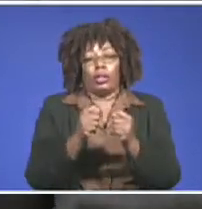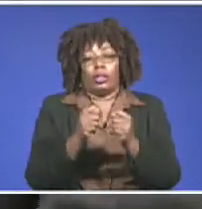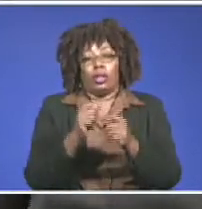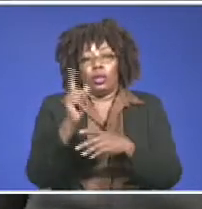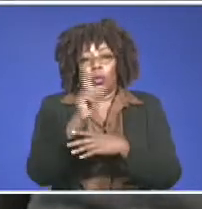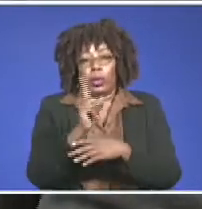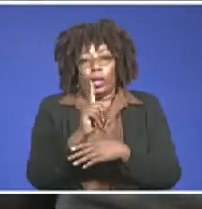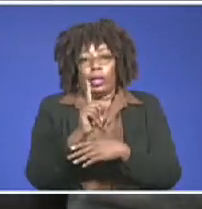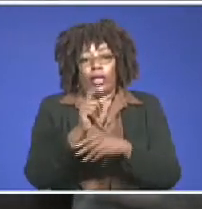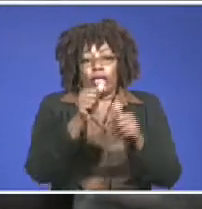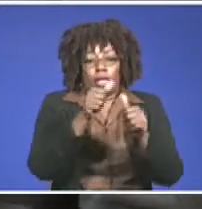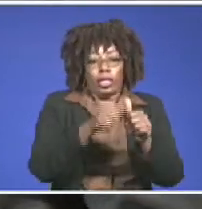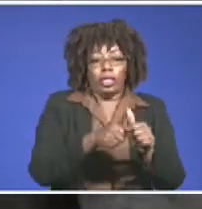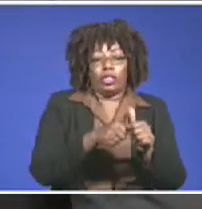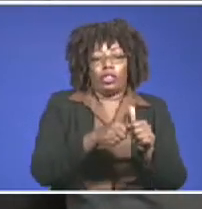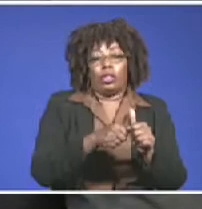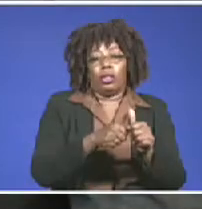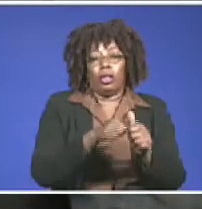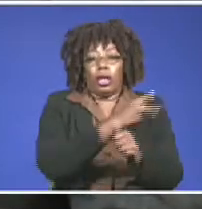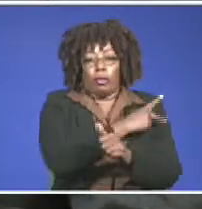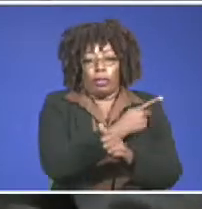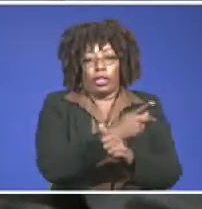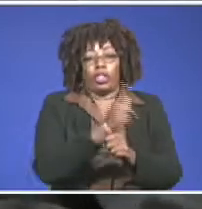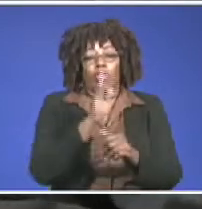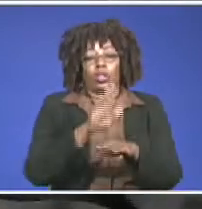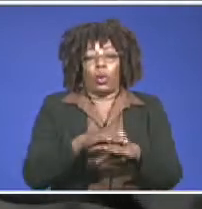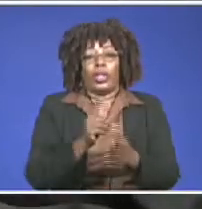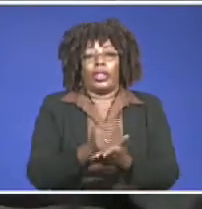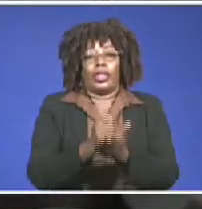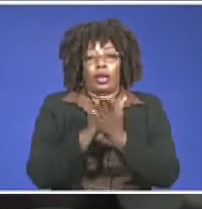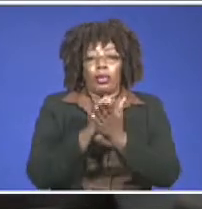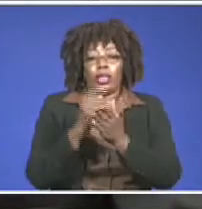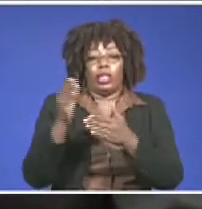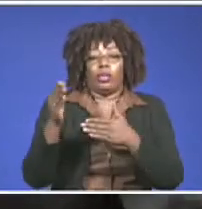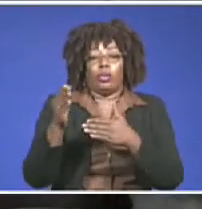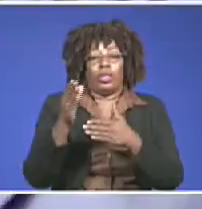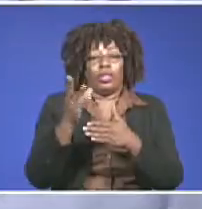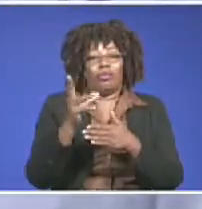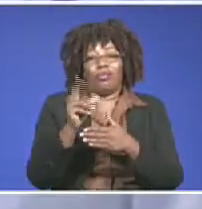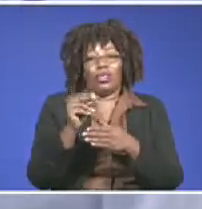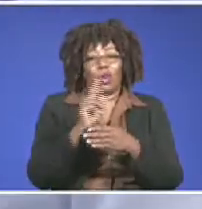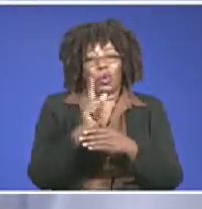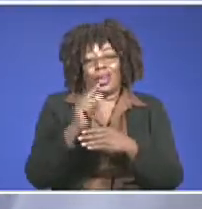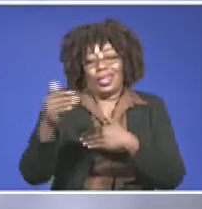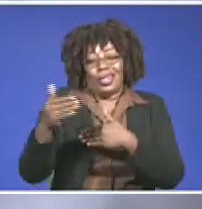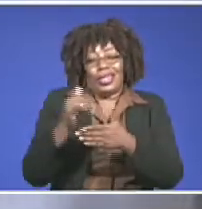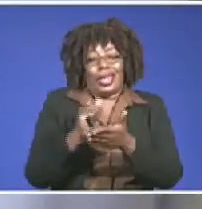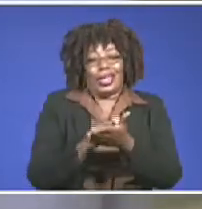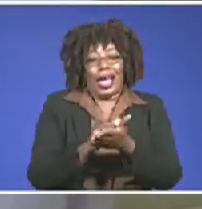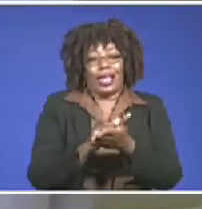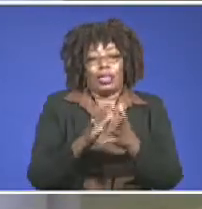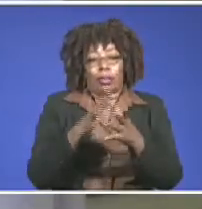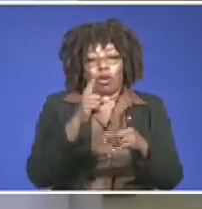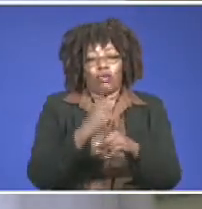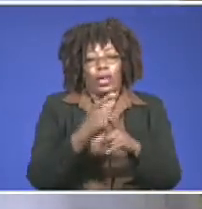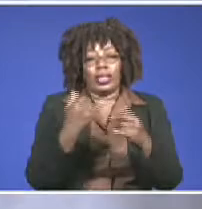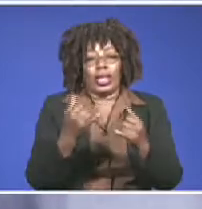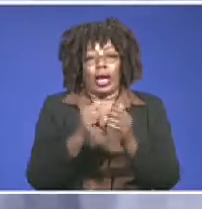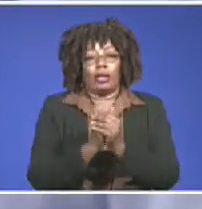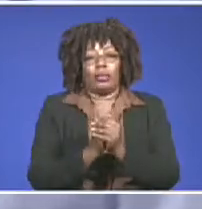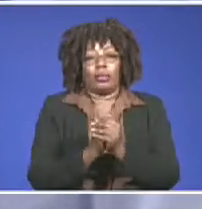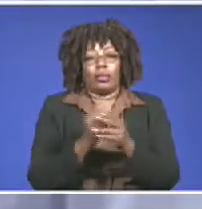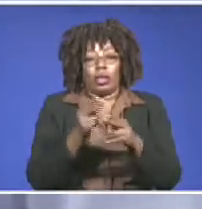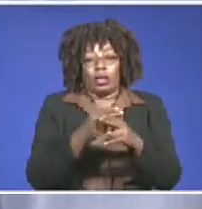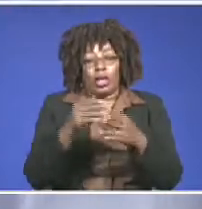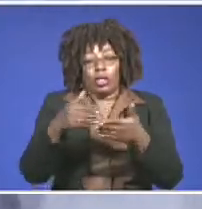HIV positive patient is on therapy. We're nowhere near that right now. And with the clash between monetary shortfalls